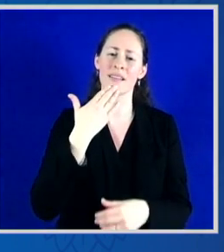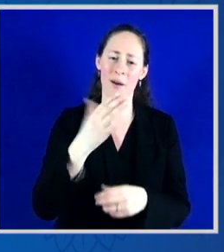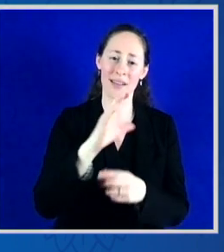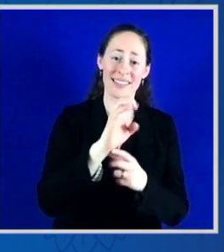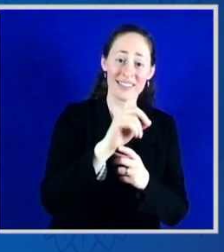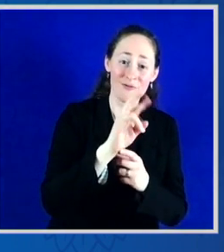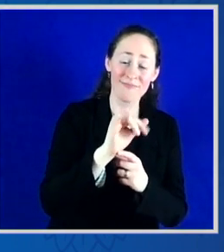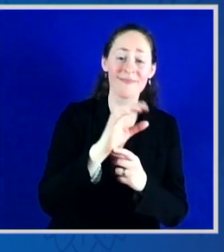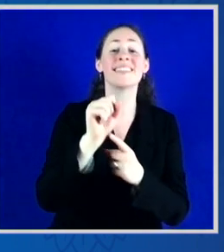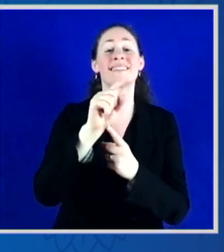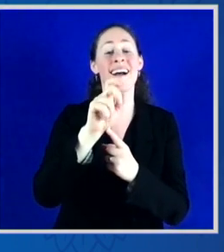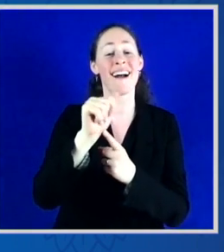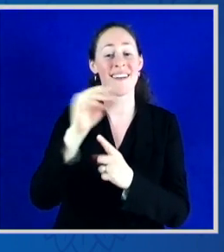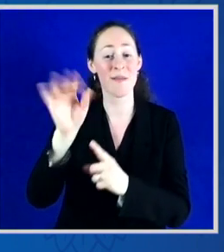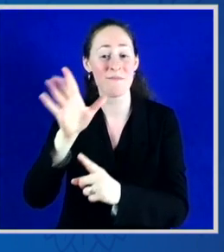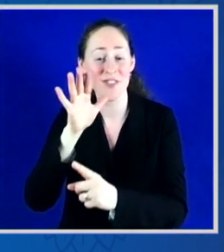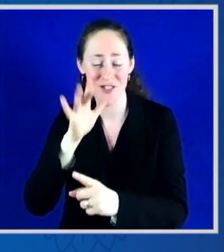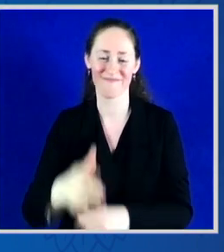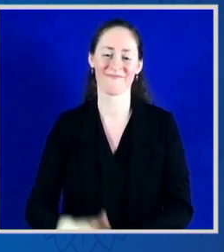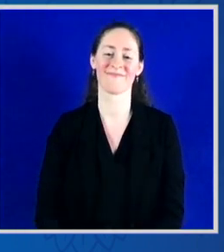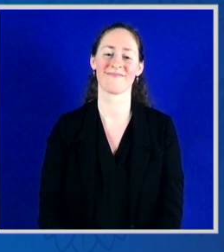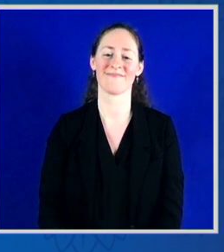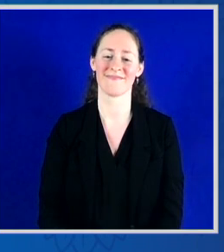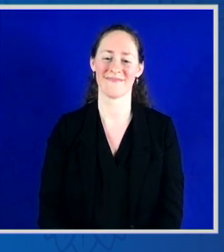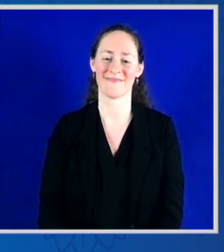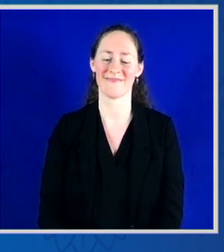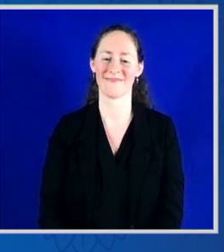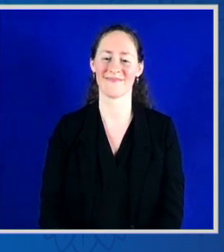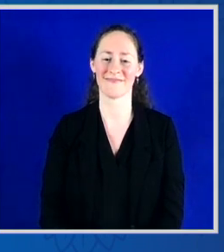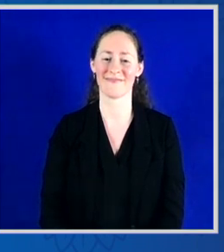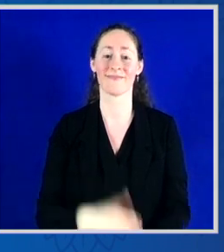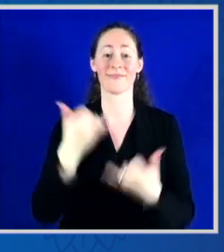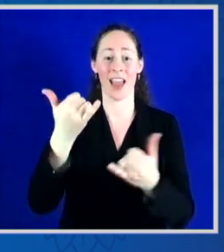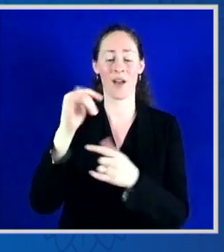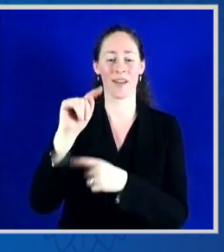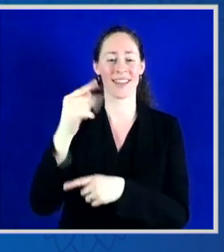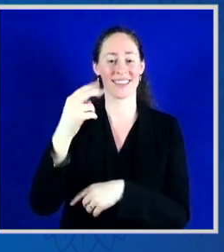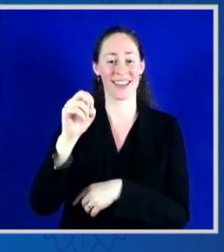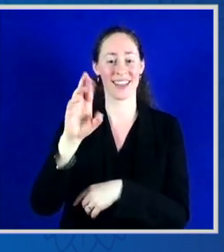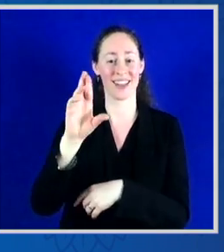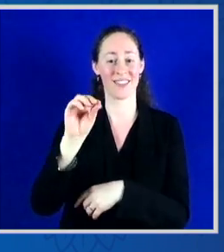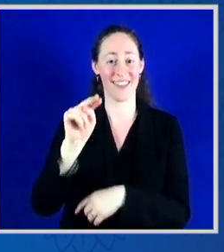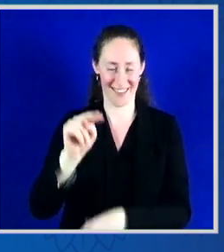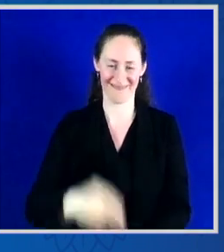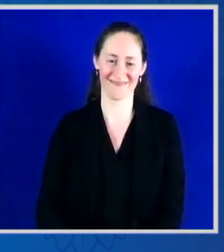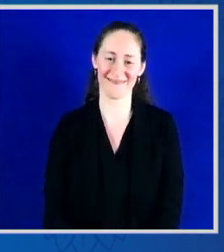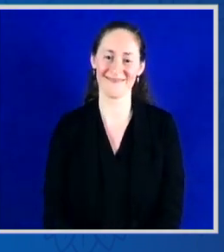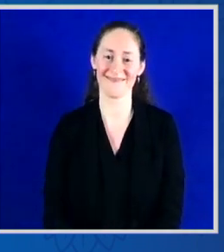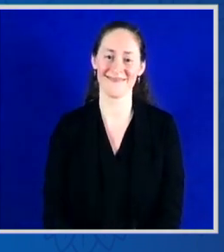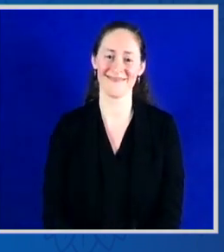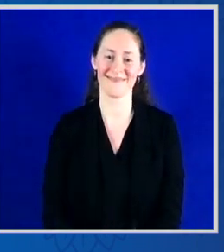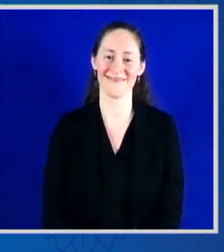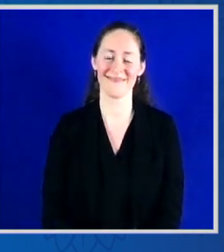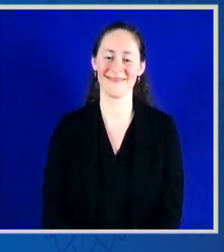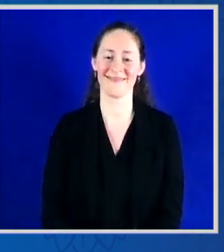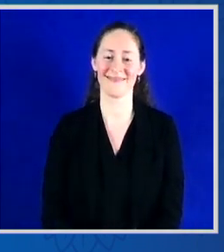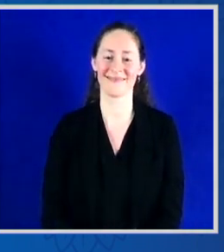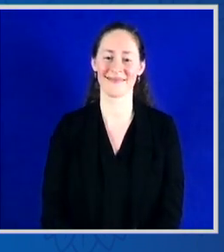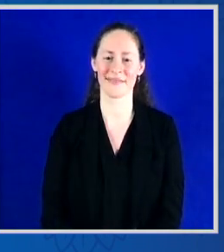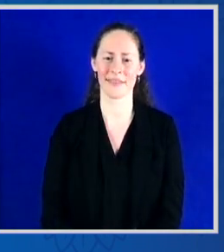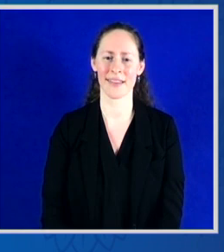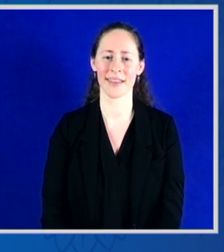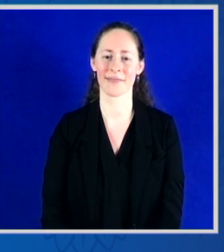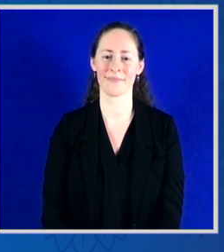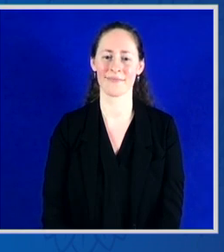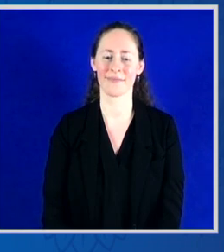out with Theron. Bonjour Anin, Dr. Biden. Chi McWitch. Hi. Greetings and thank you, Dr. Biden, for inviting the